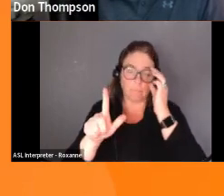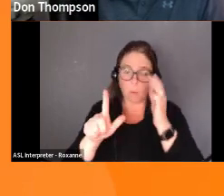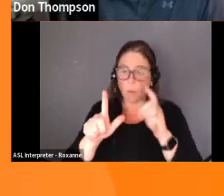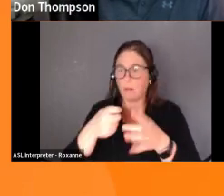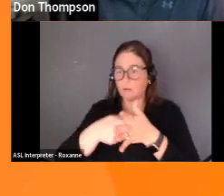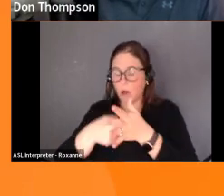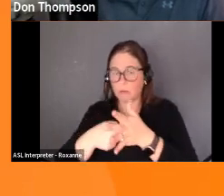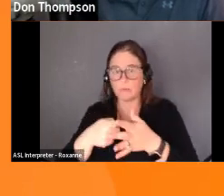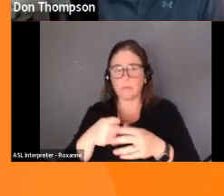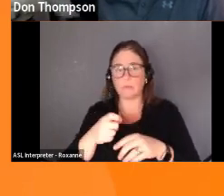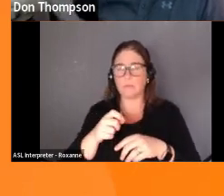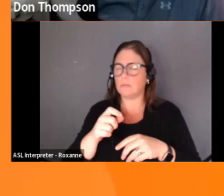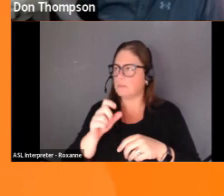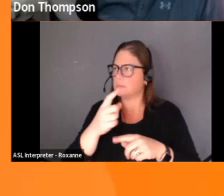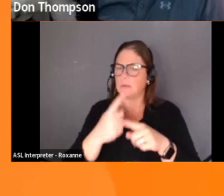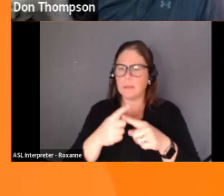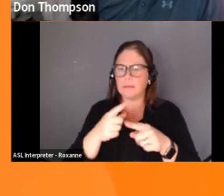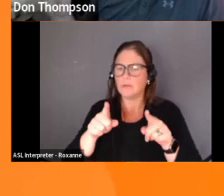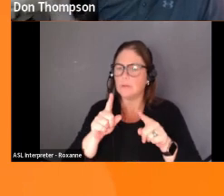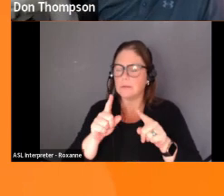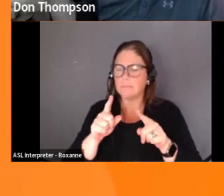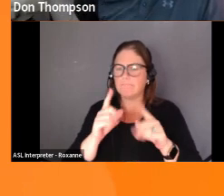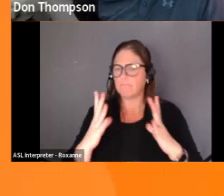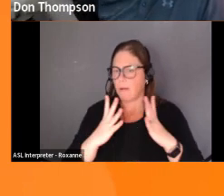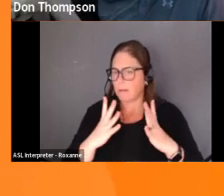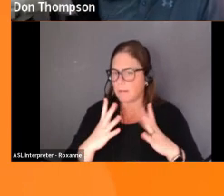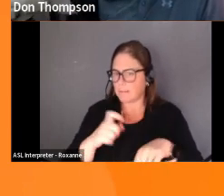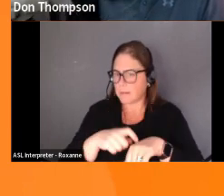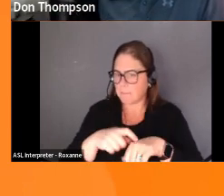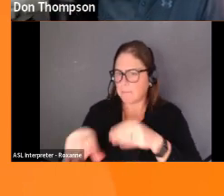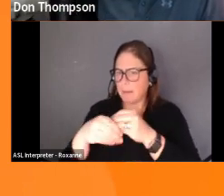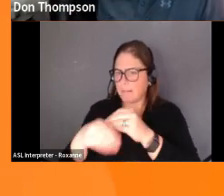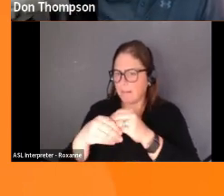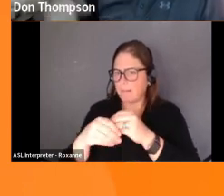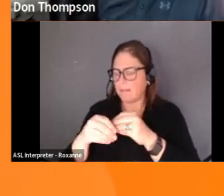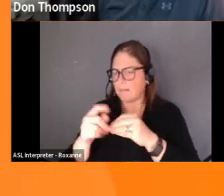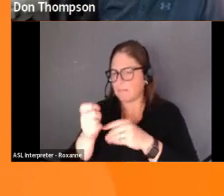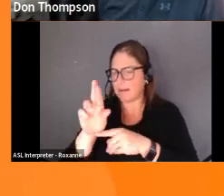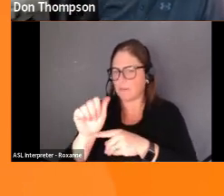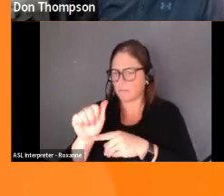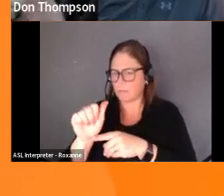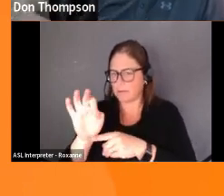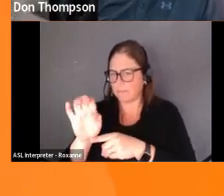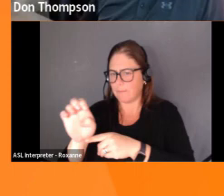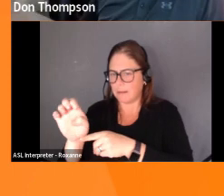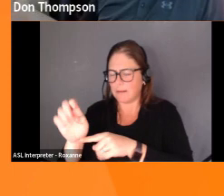fees that happen over the holiday season, similar to the Uber fees that happen during